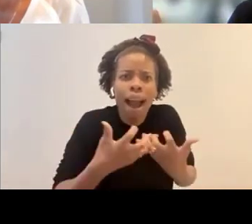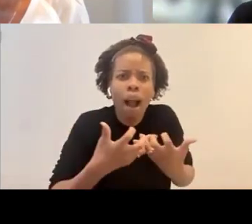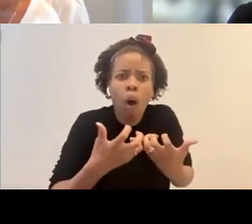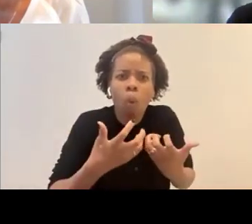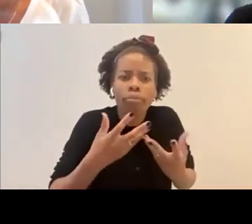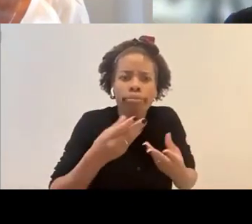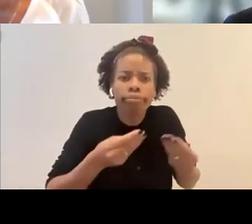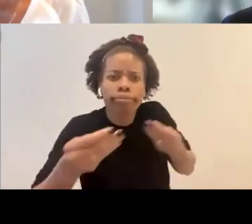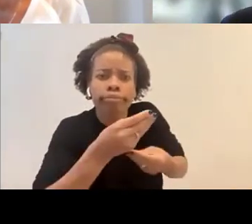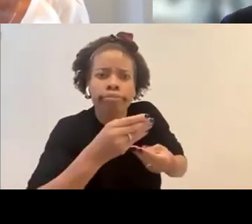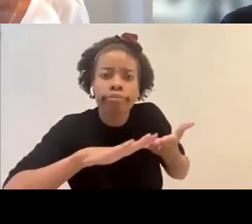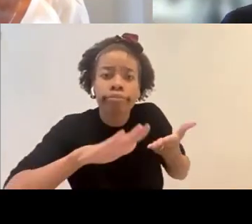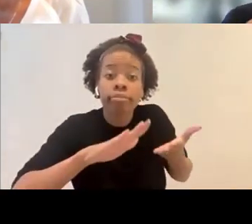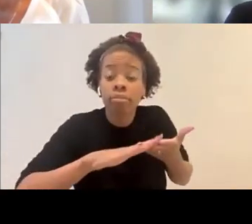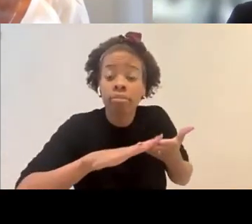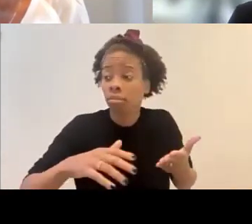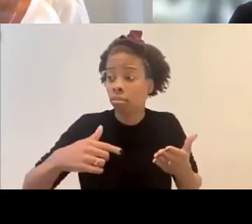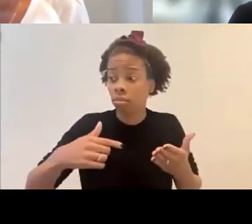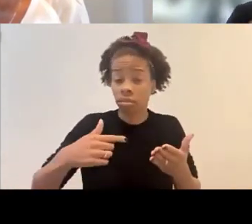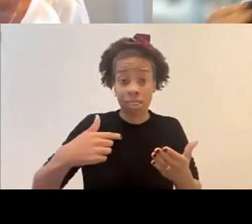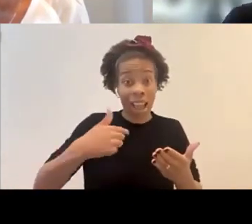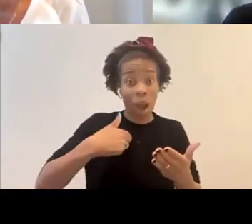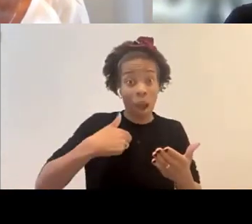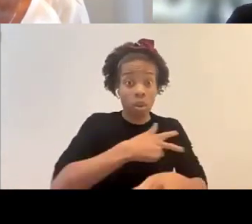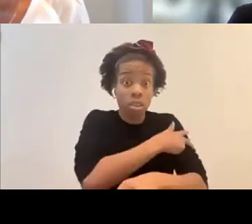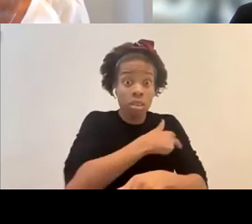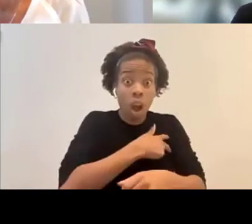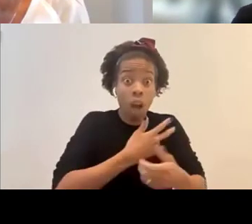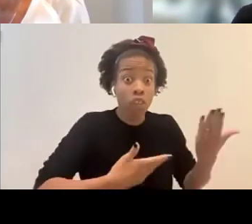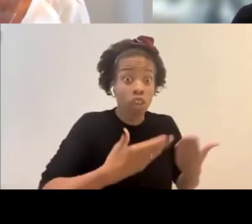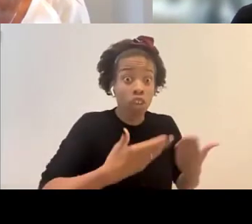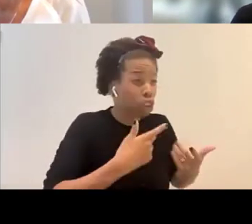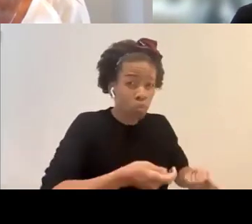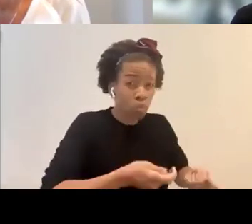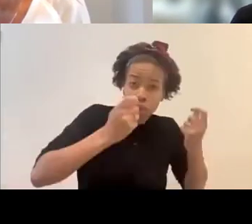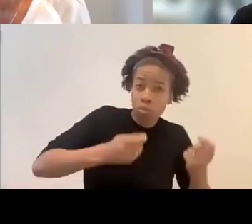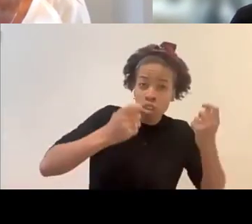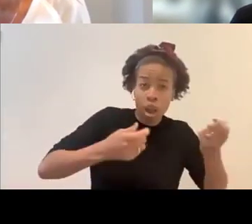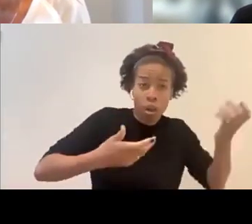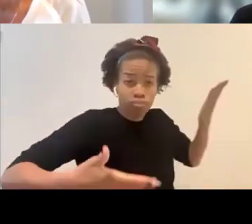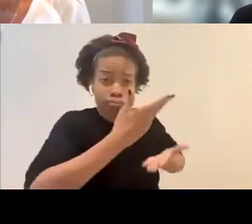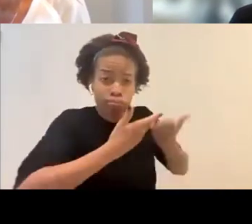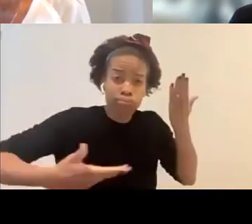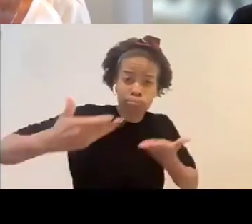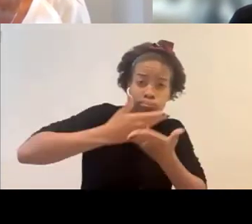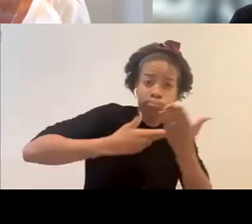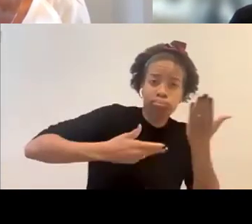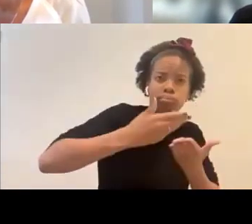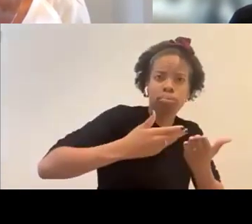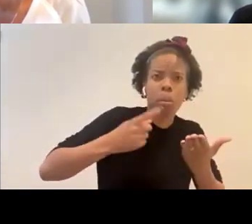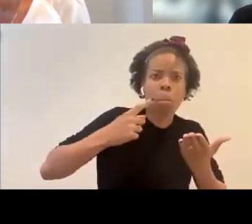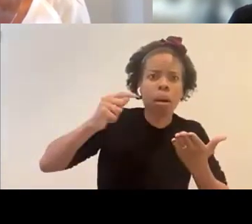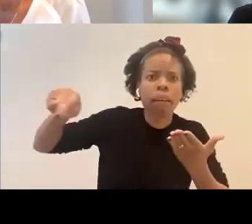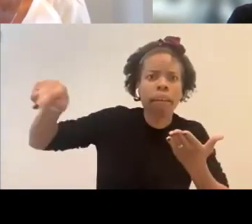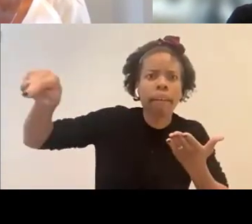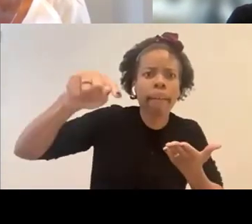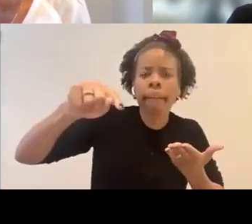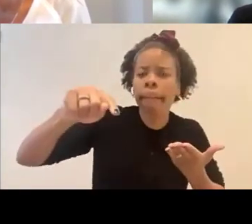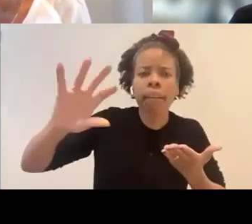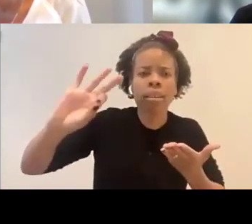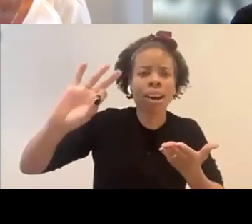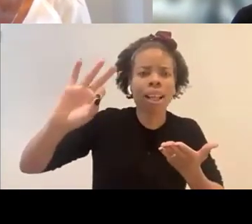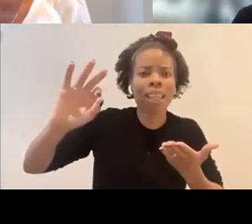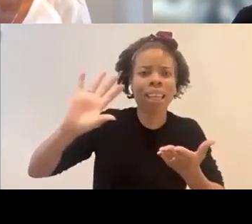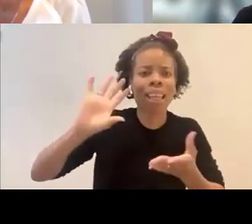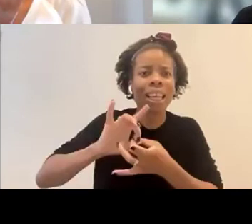course we were yelling about this in our staff discussion, but otherwise it was a silence without any